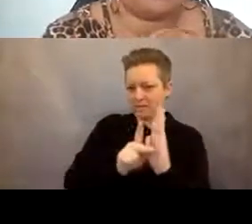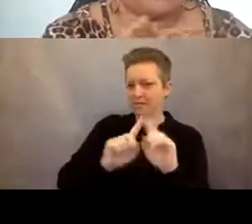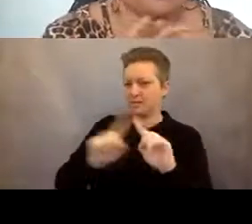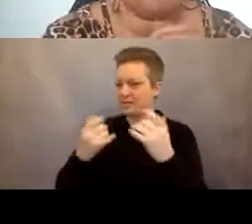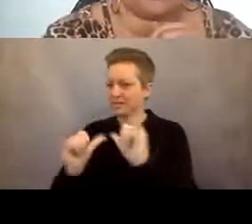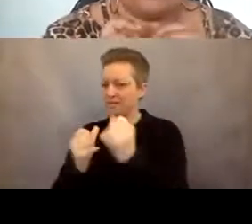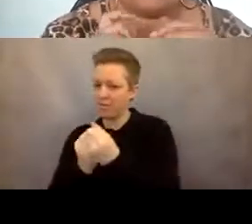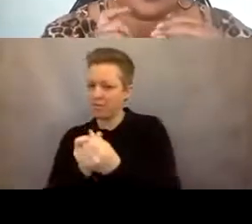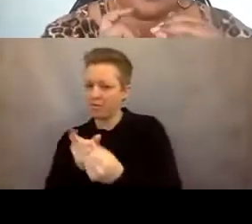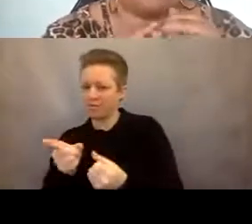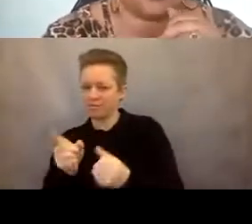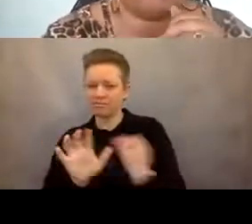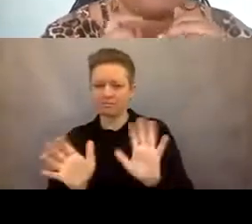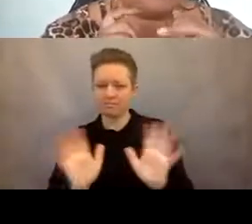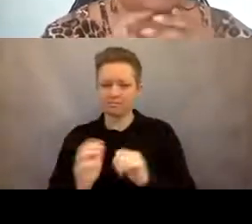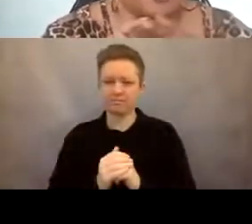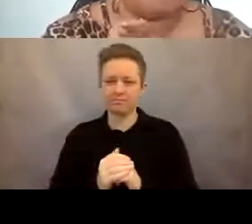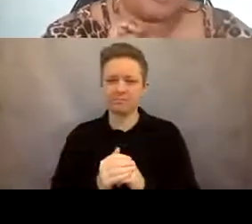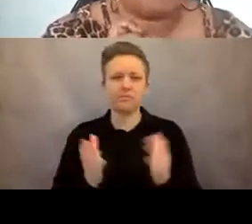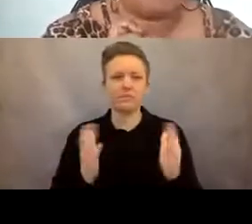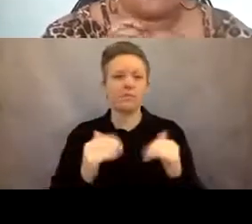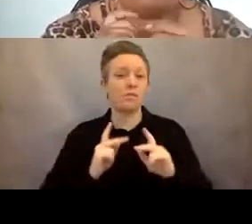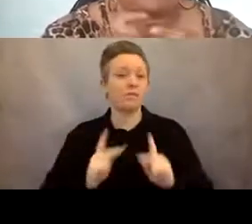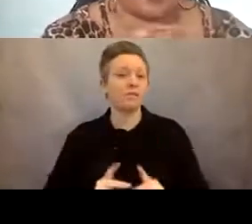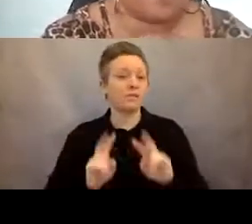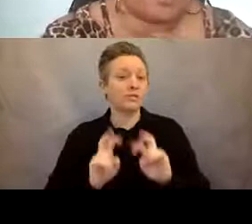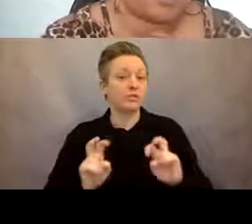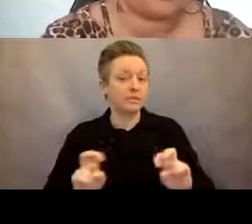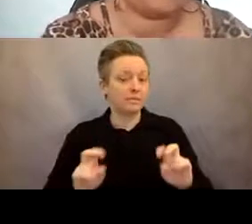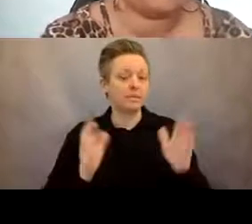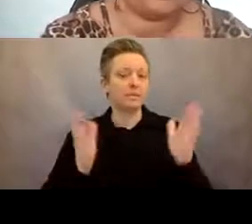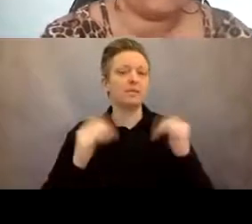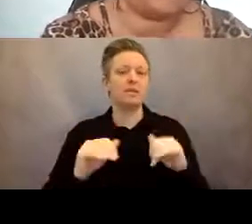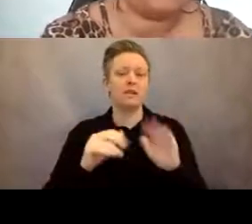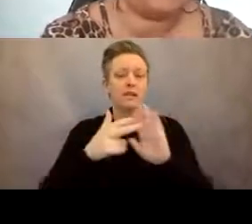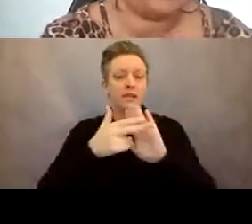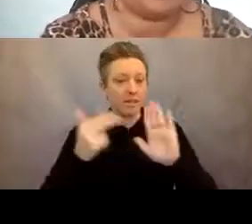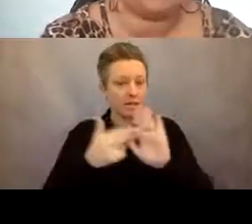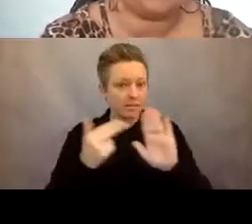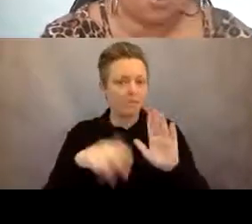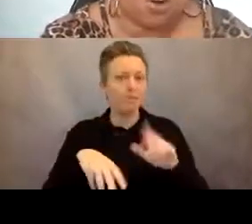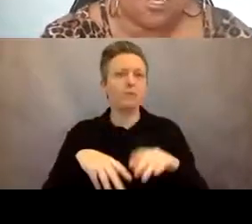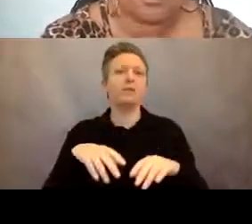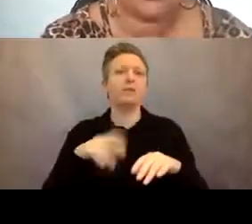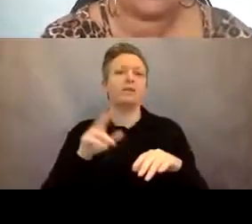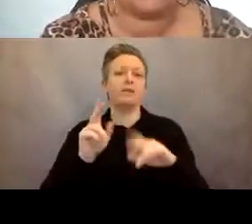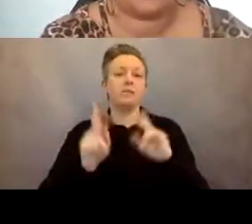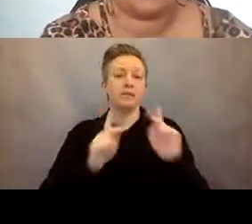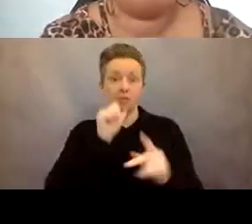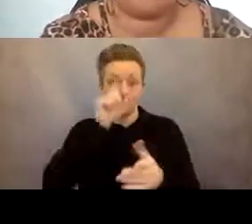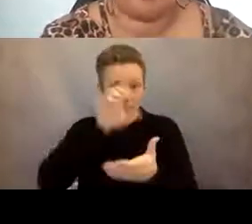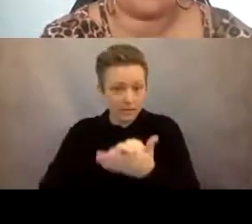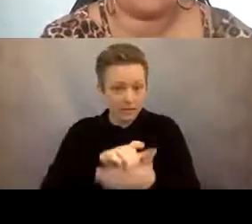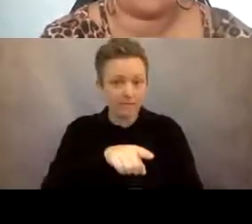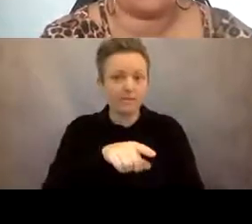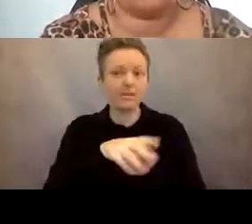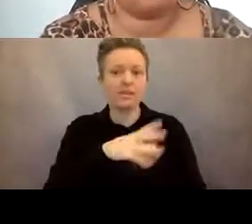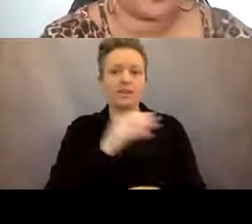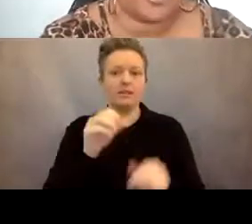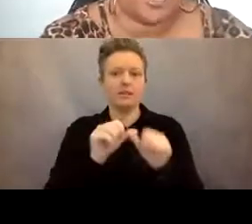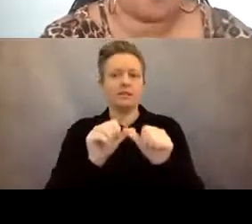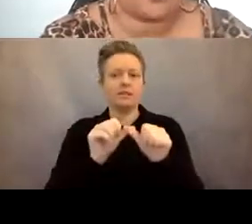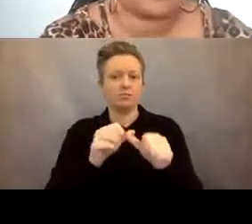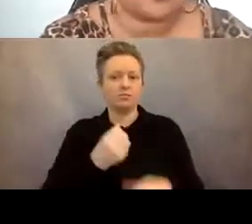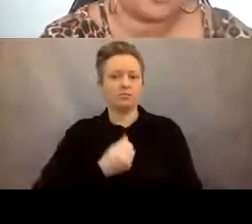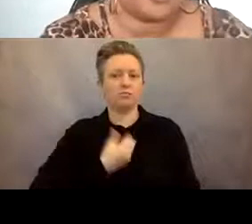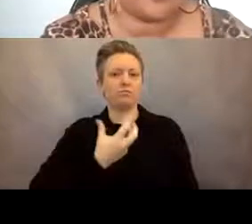So we said things like physical exams, labeling, not being believed, having to continuously retell their story, having to